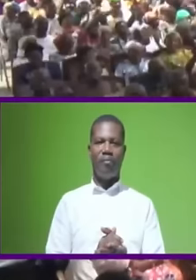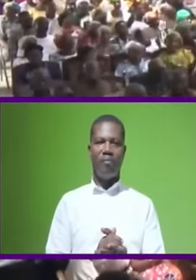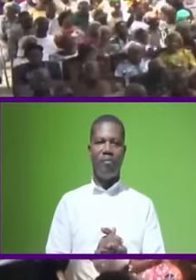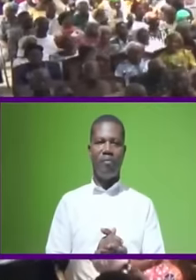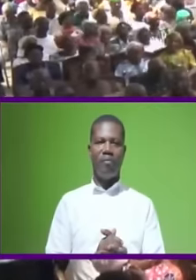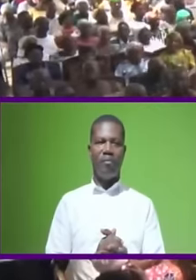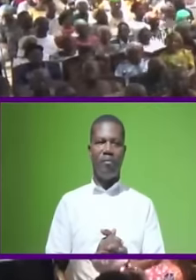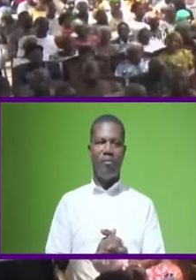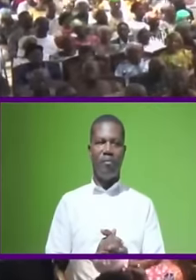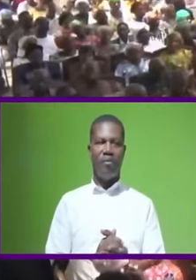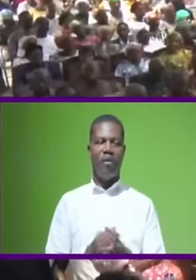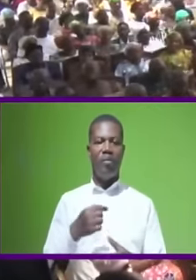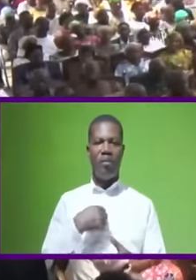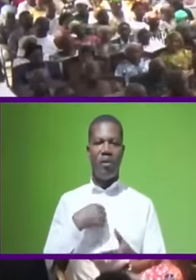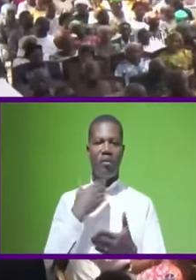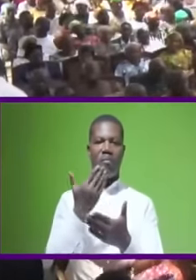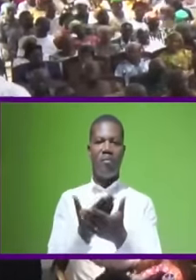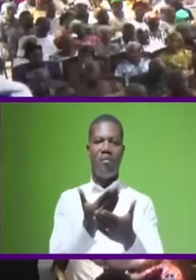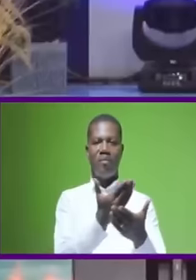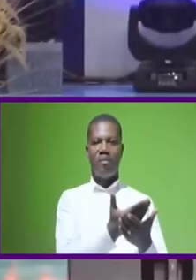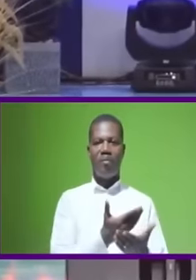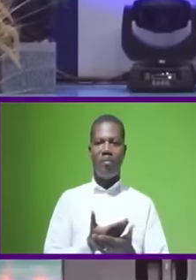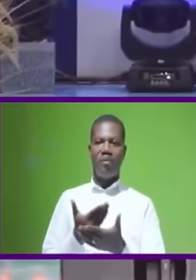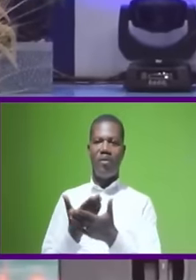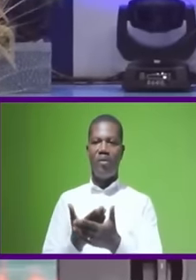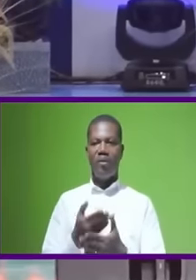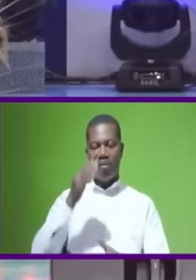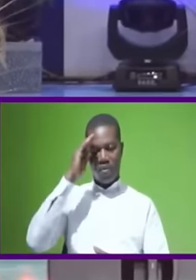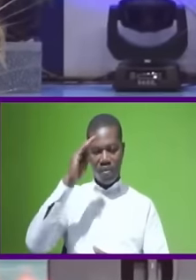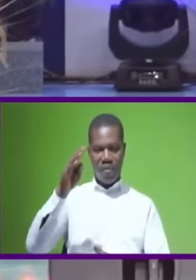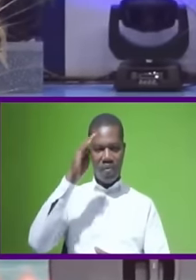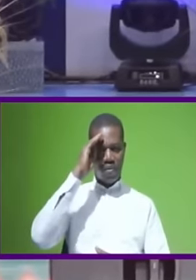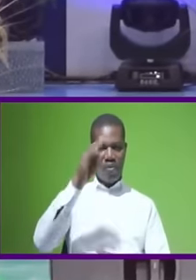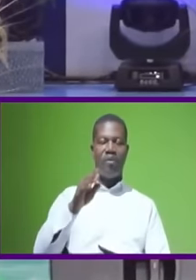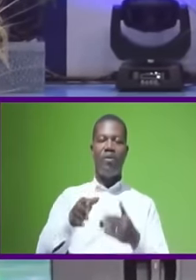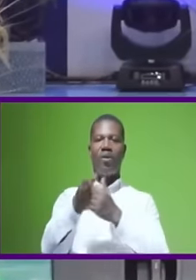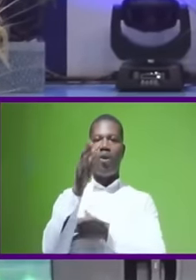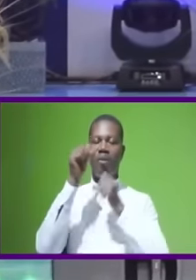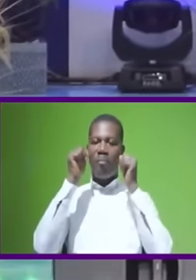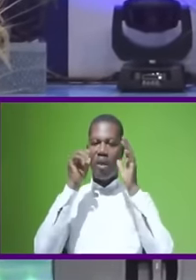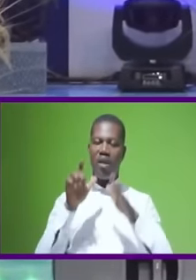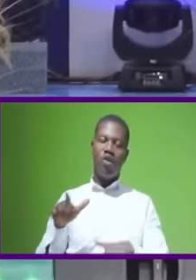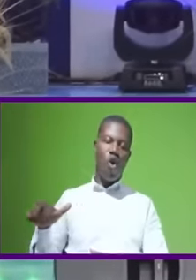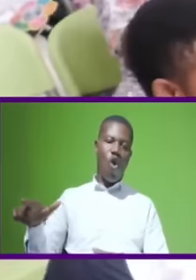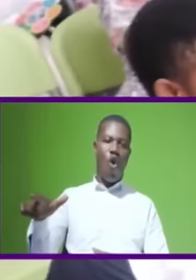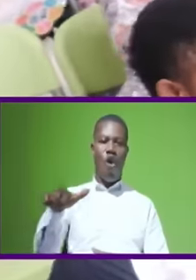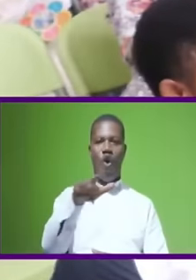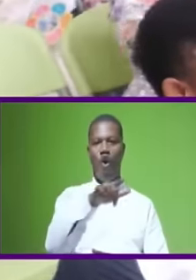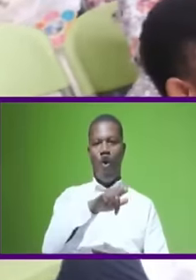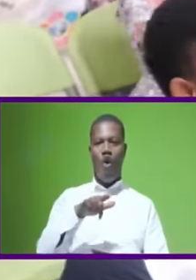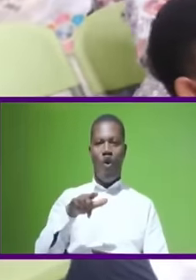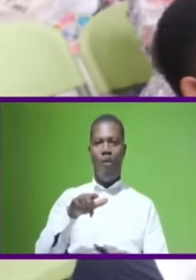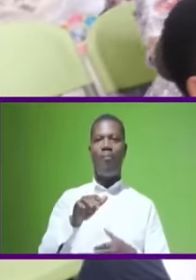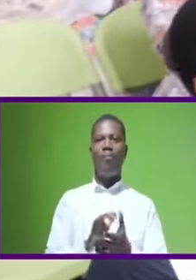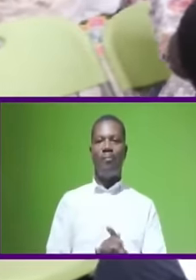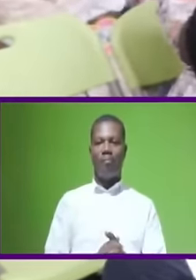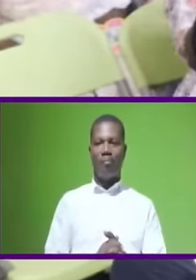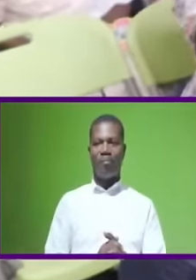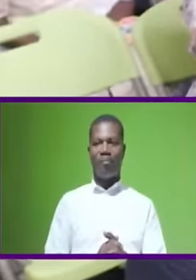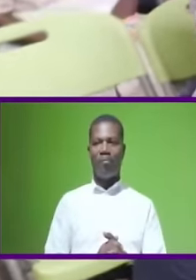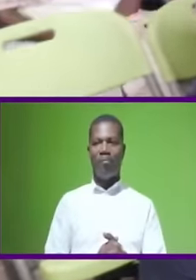Papabi. Mesren, Mama, Bibiara, Yehovah, Wonshramu. Wakao.